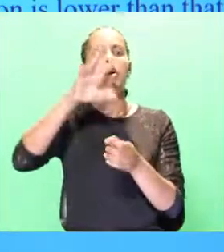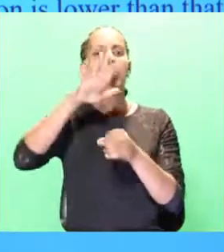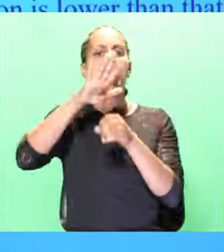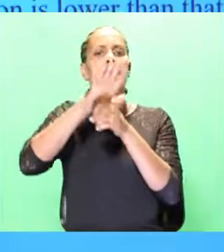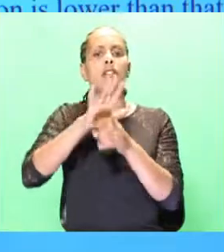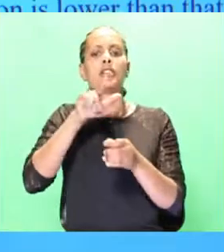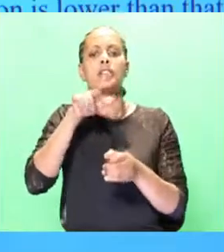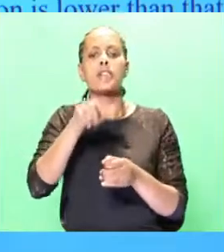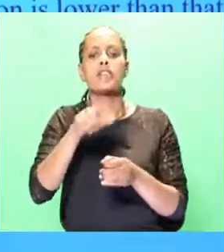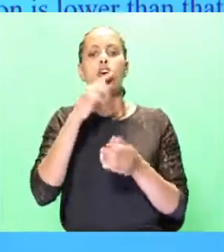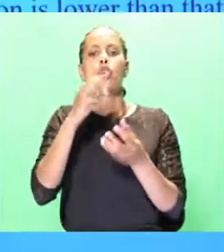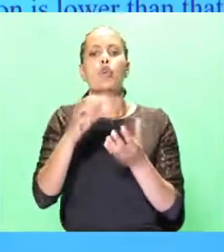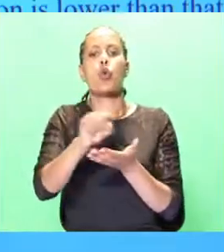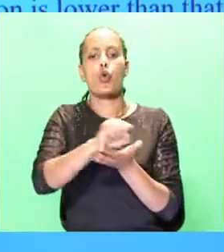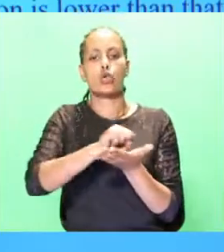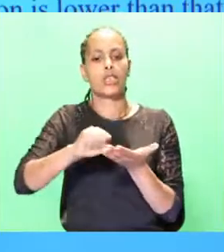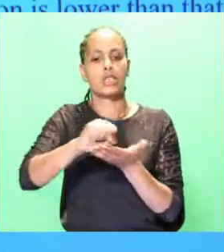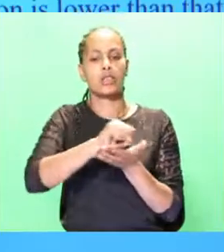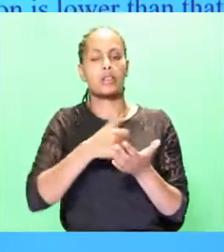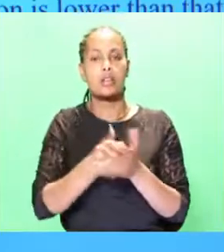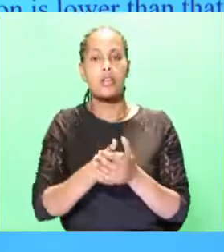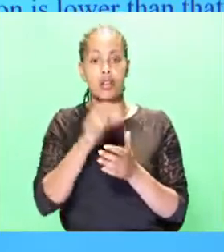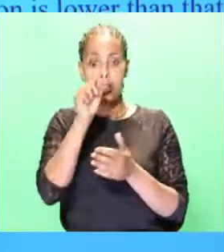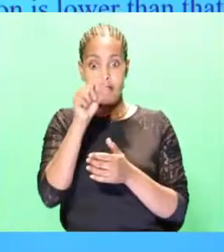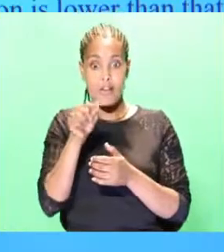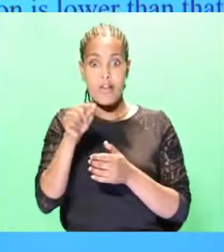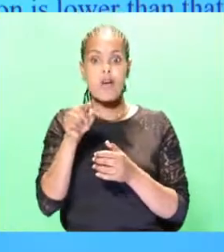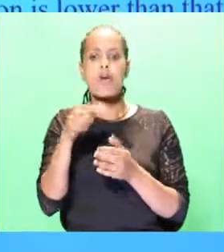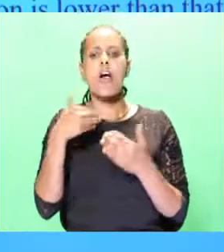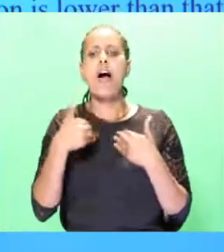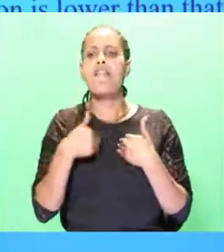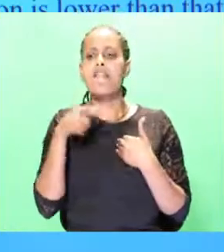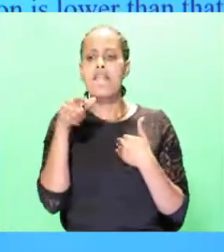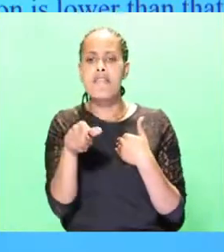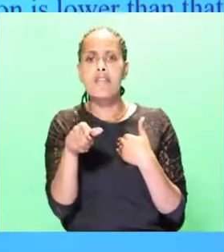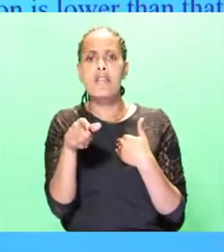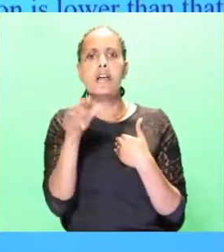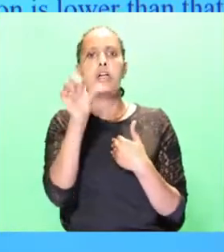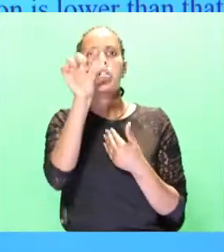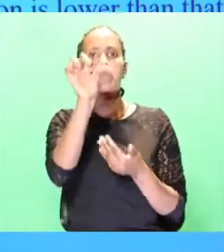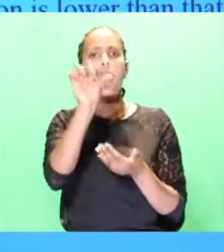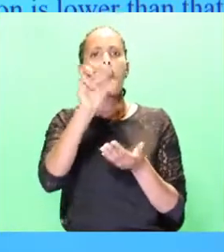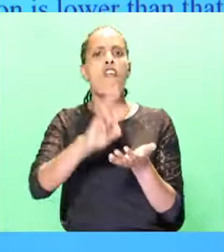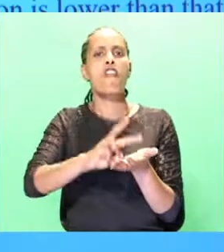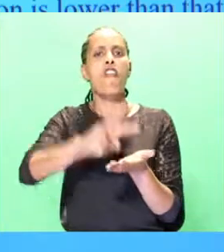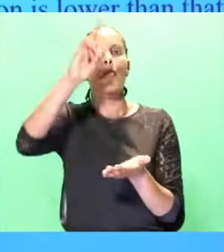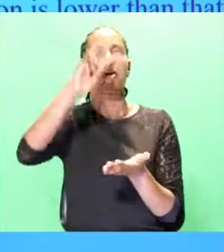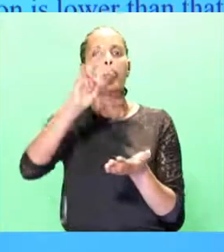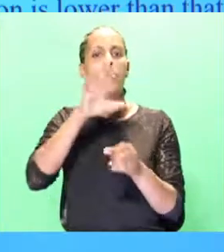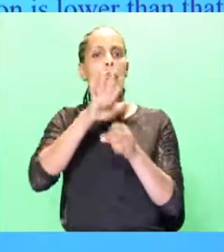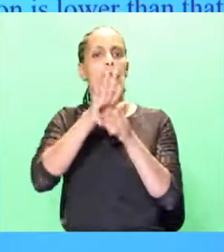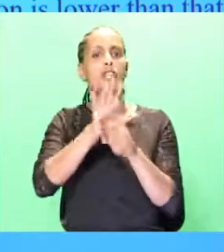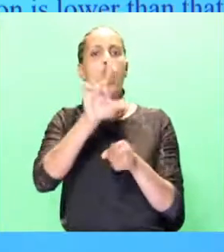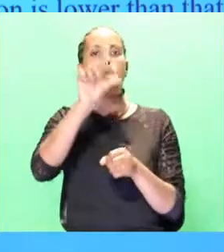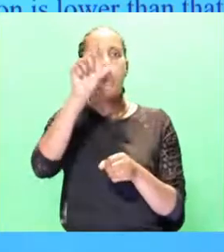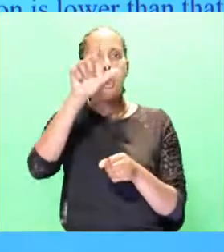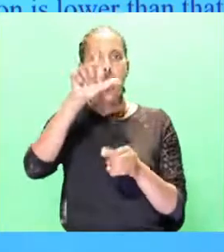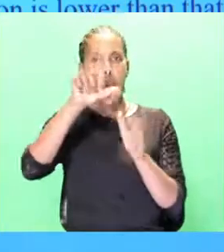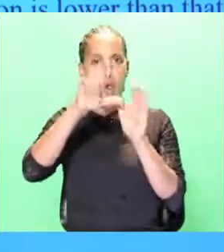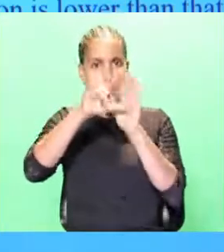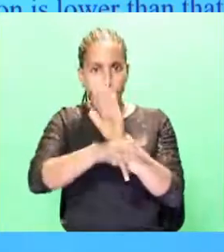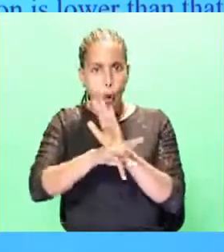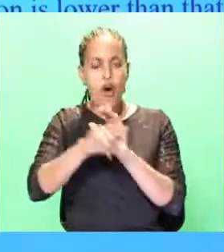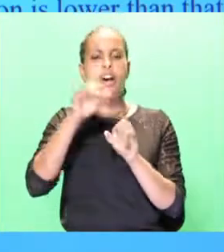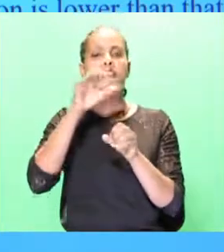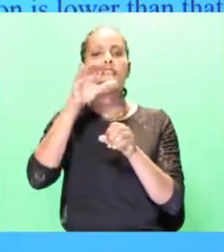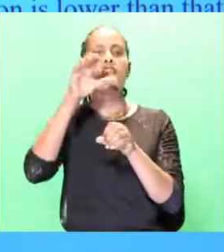this solution. Therefore, here we have small vapor pressure, low vapor